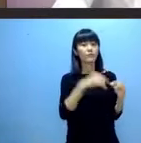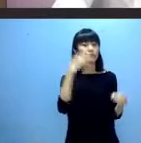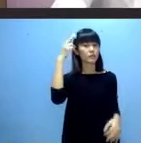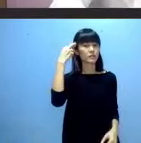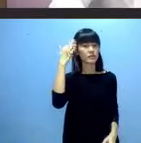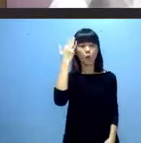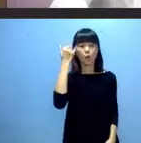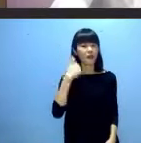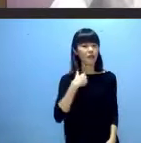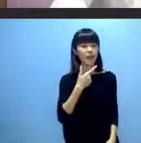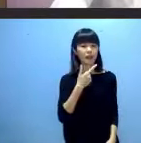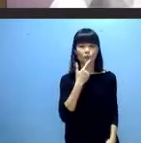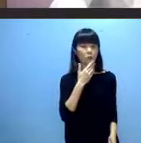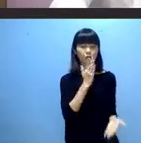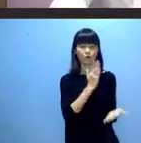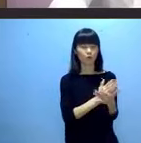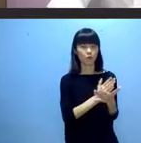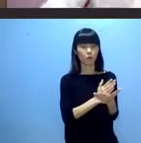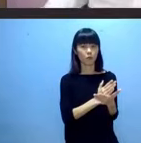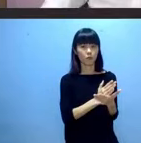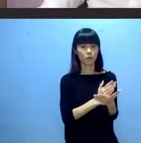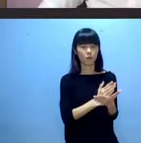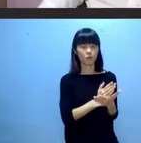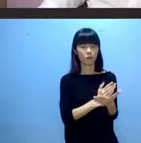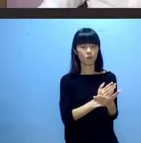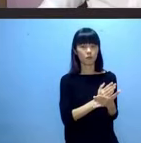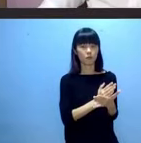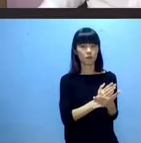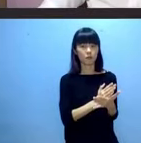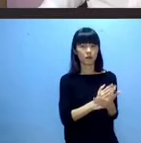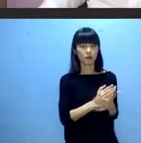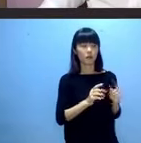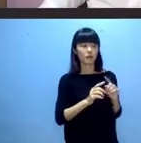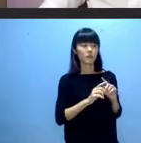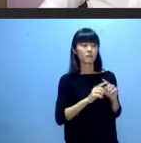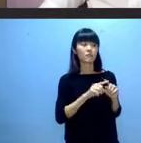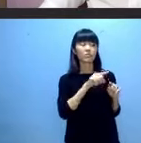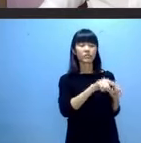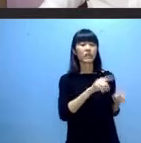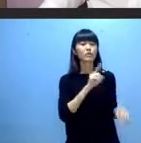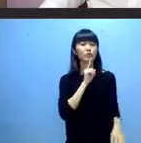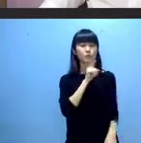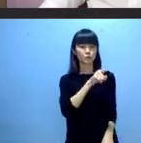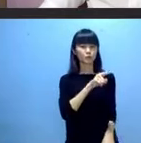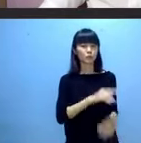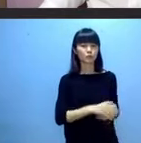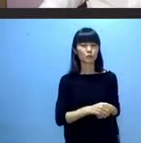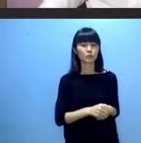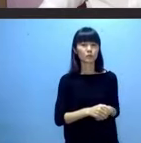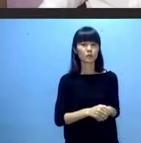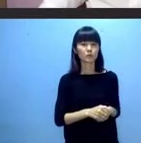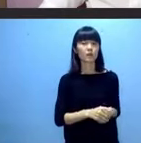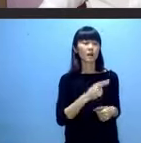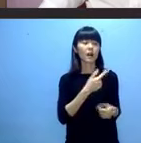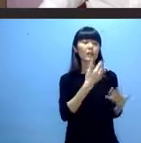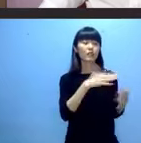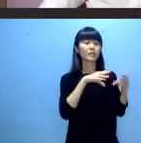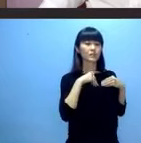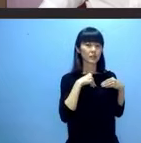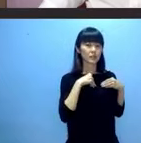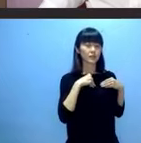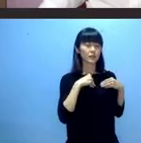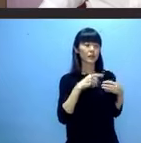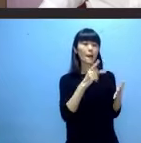is not true, that would be a lie. So I have finally, you know, recognized and accepted that part. But I think the larger picture